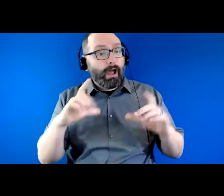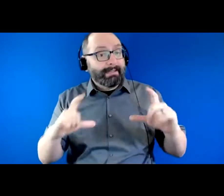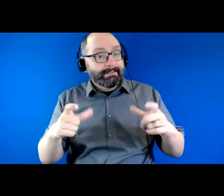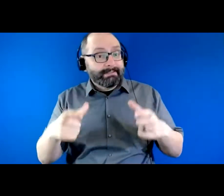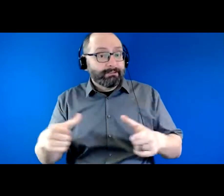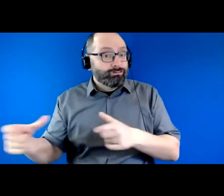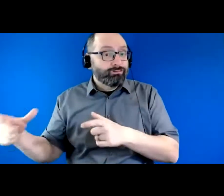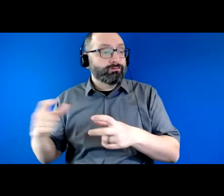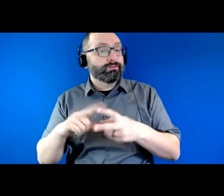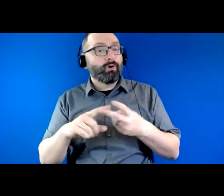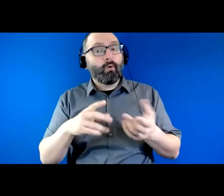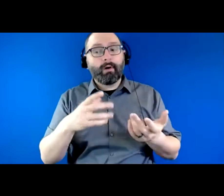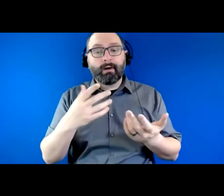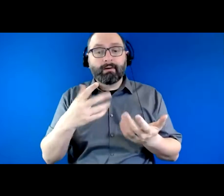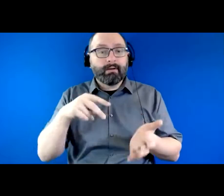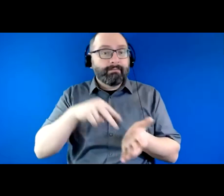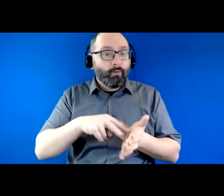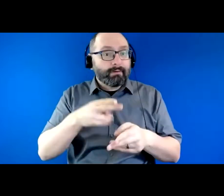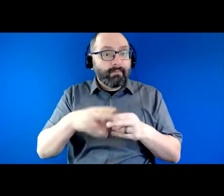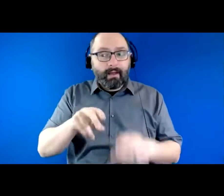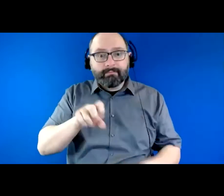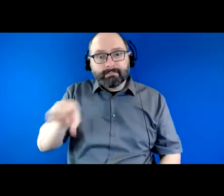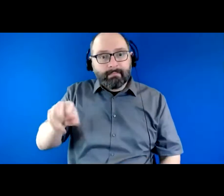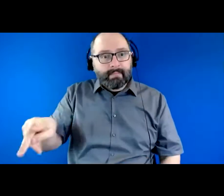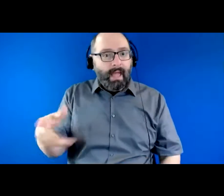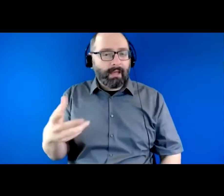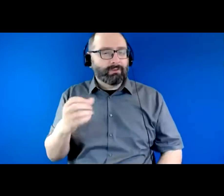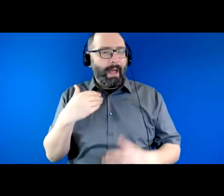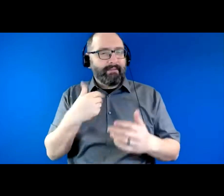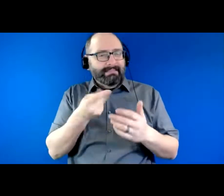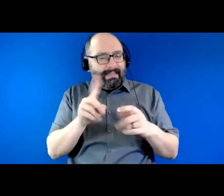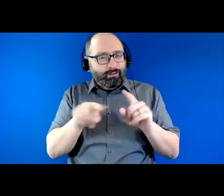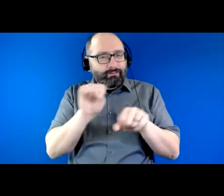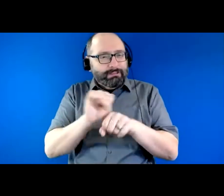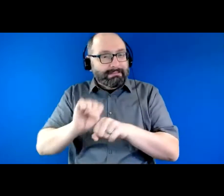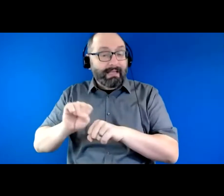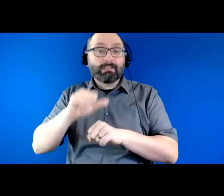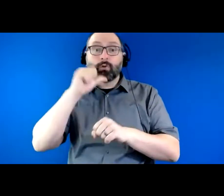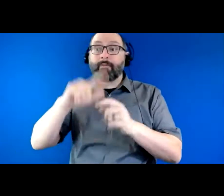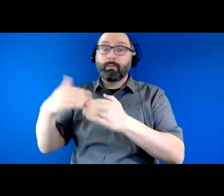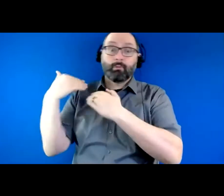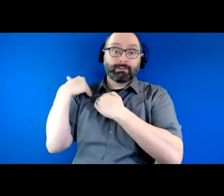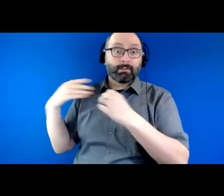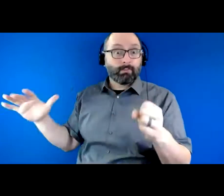still aspects of tasks that people can engage in without having to be responsible for the whole portion.